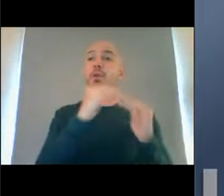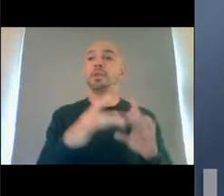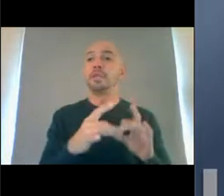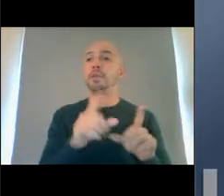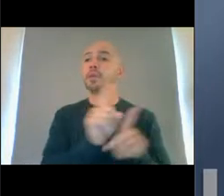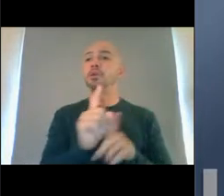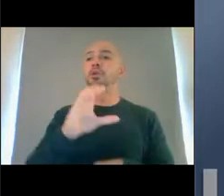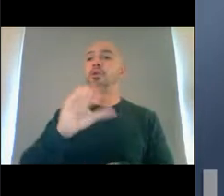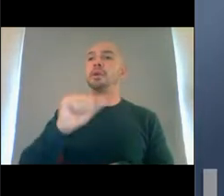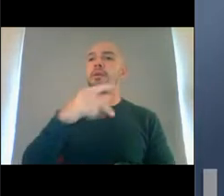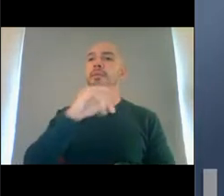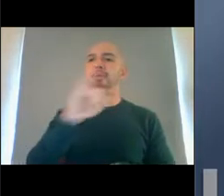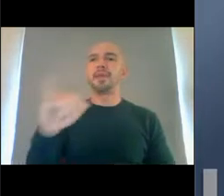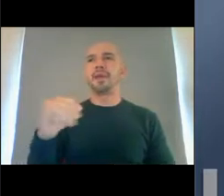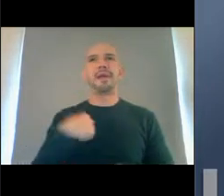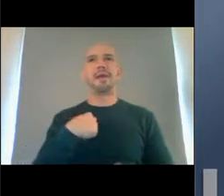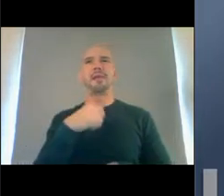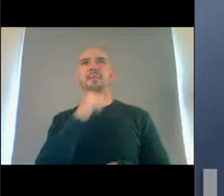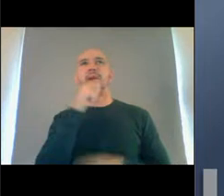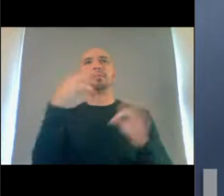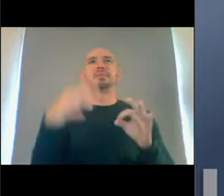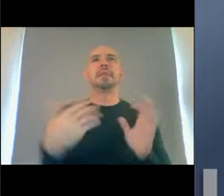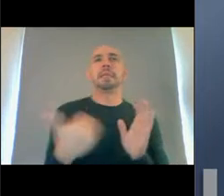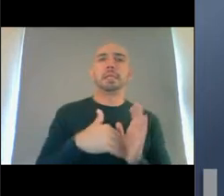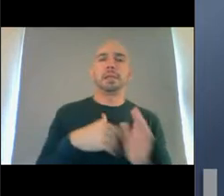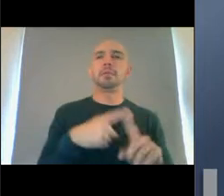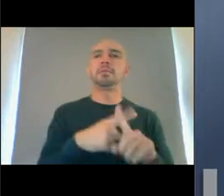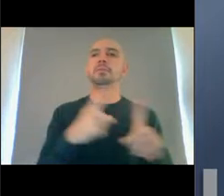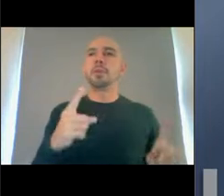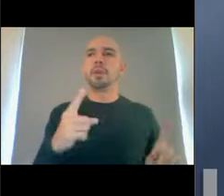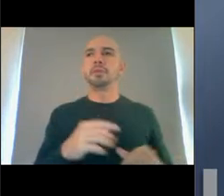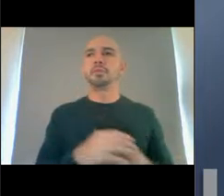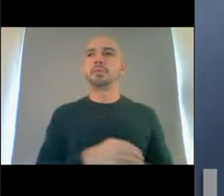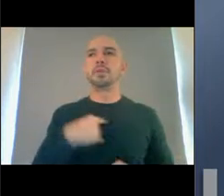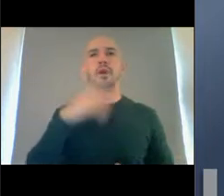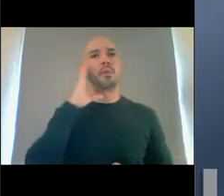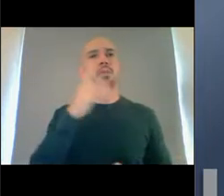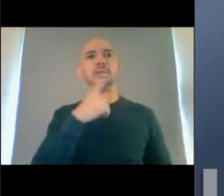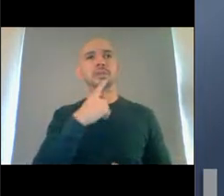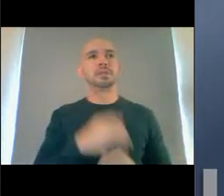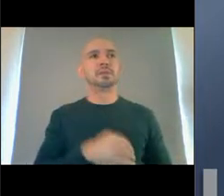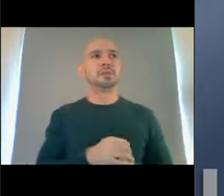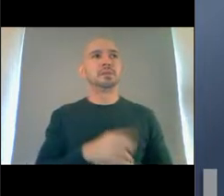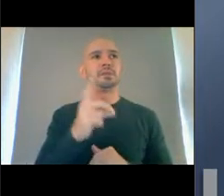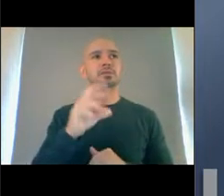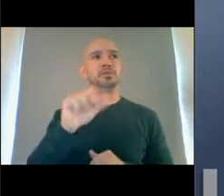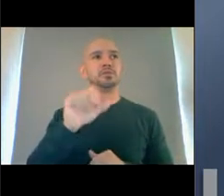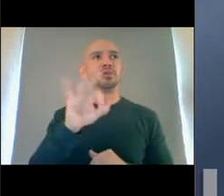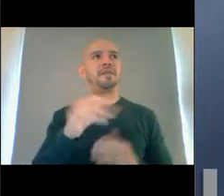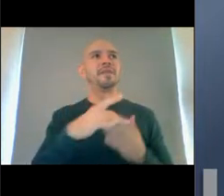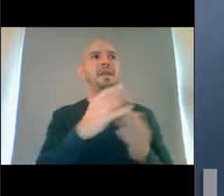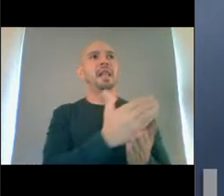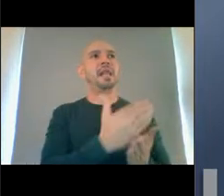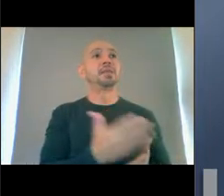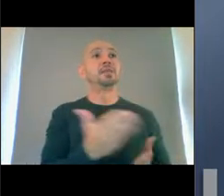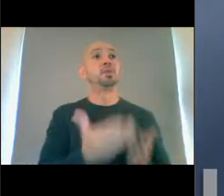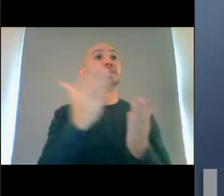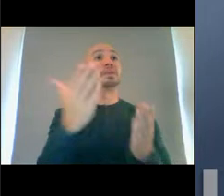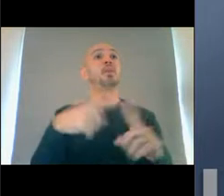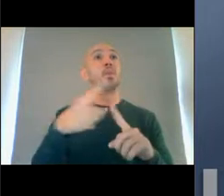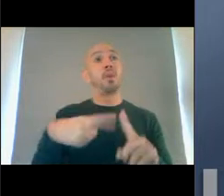capti so i won't go over those again um but i will say that the draft guidelines were presented at the